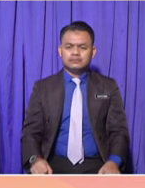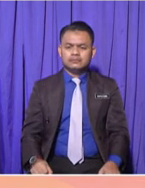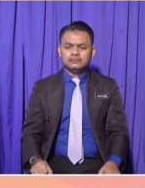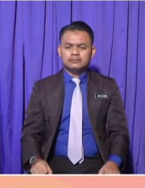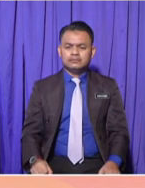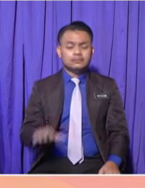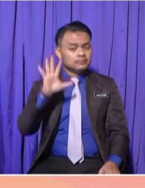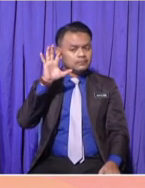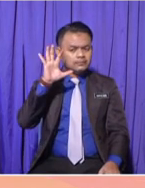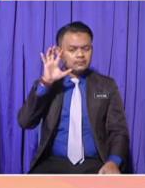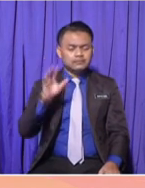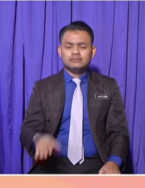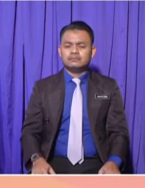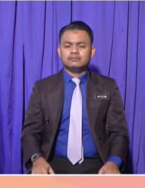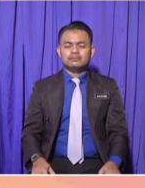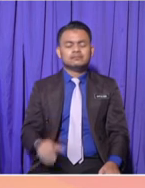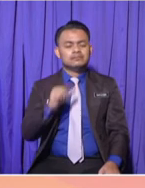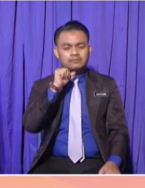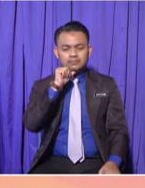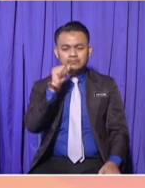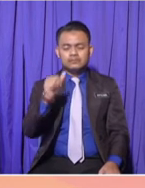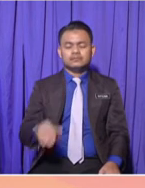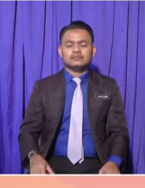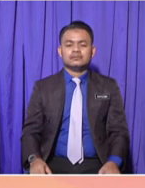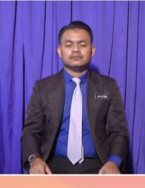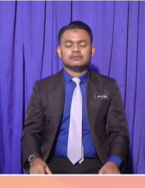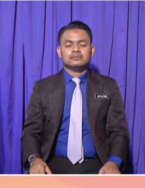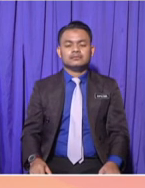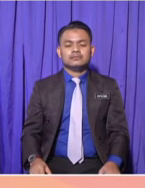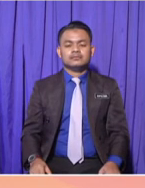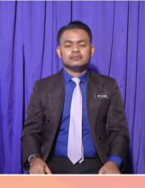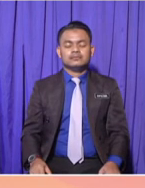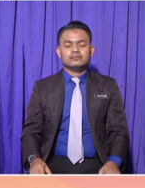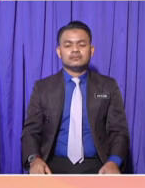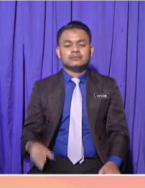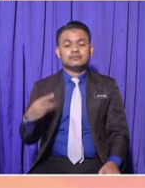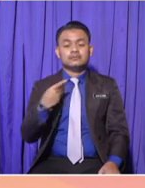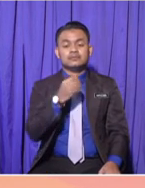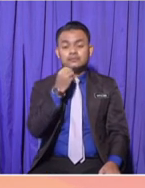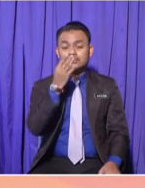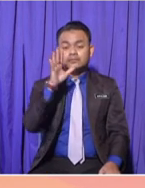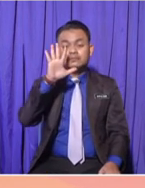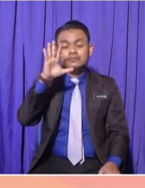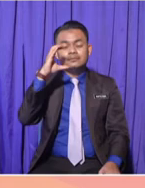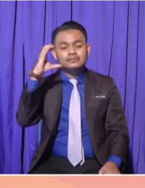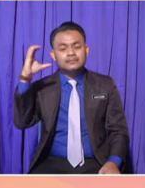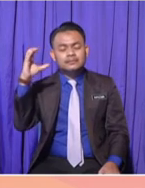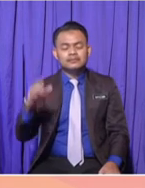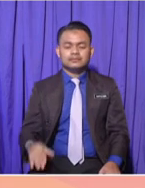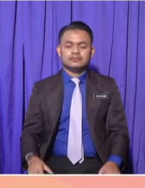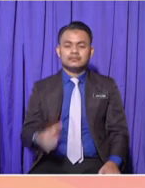50? No, we call this 500.